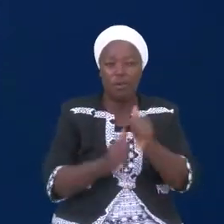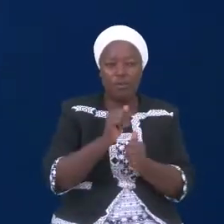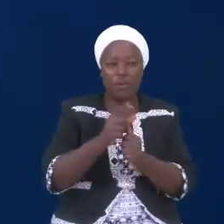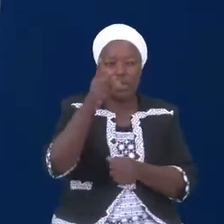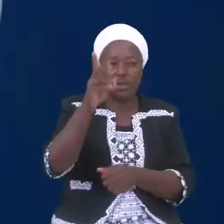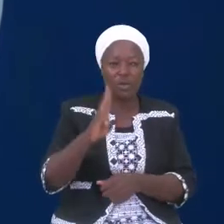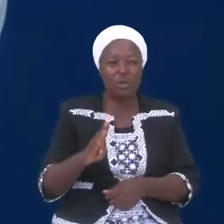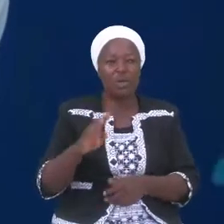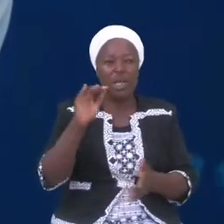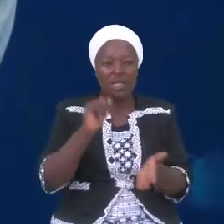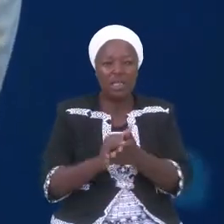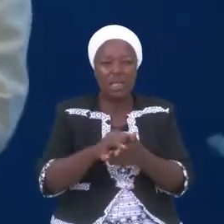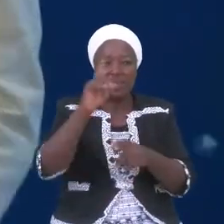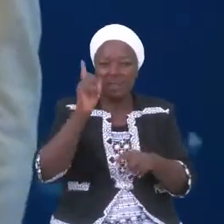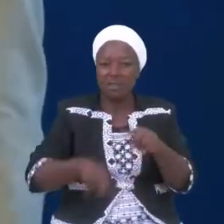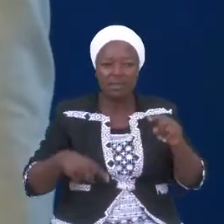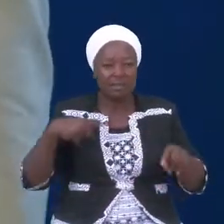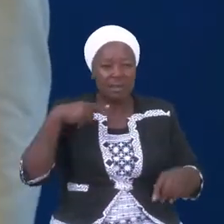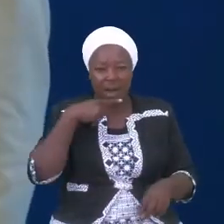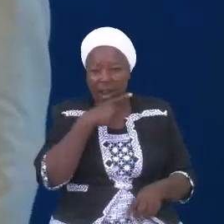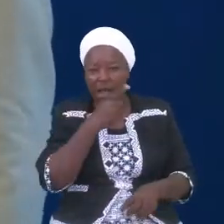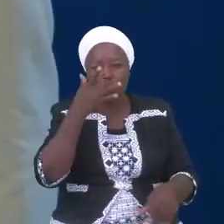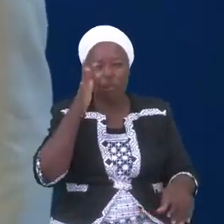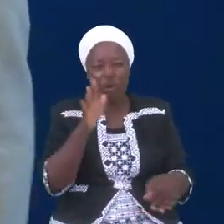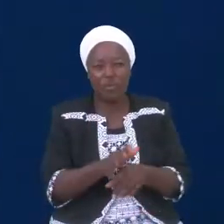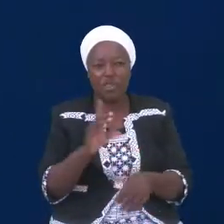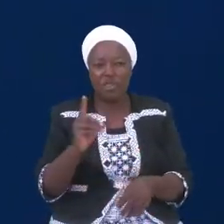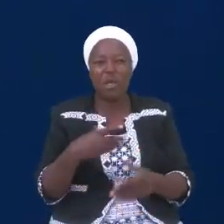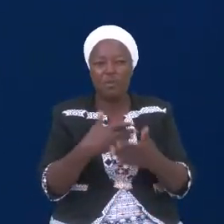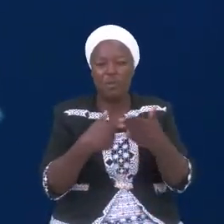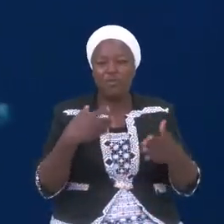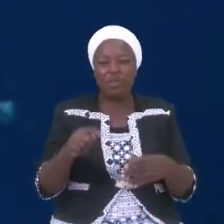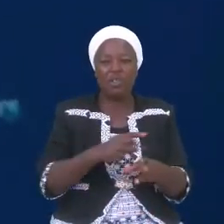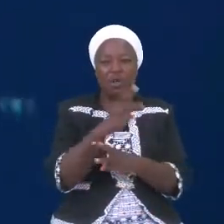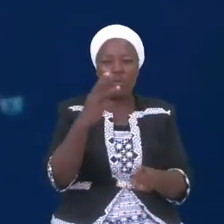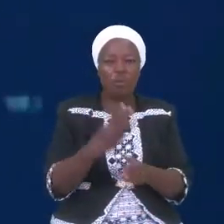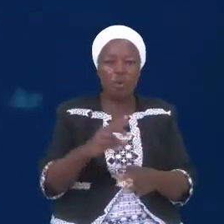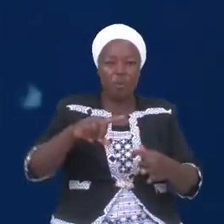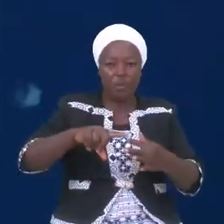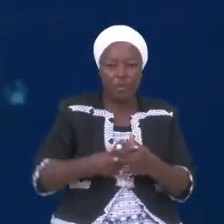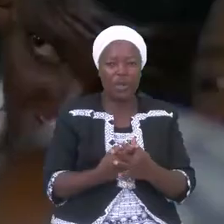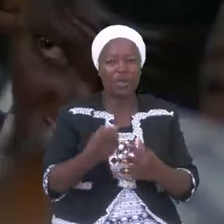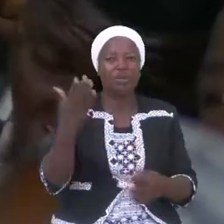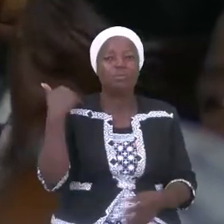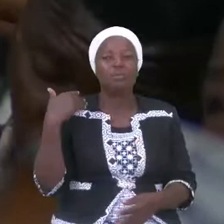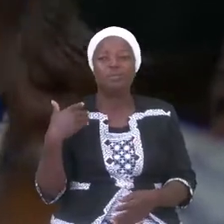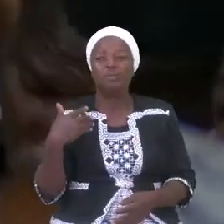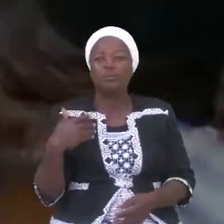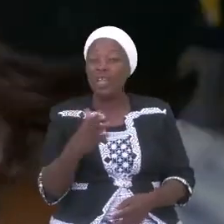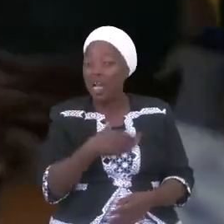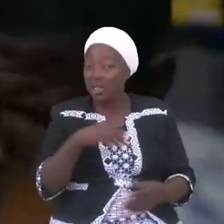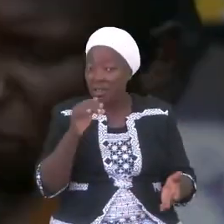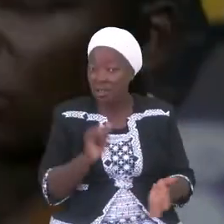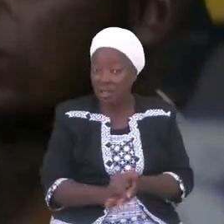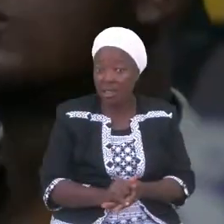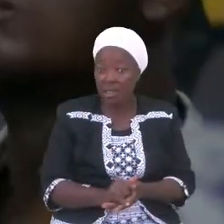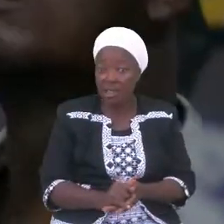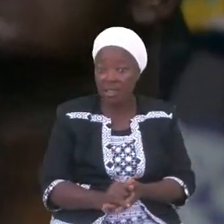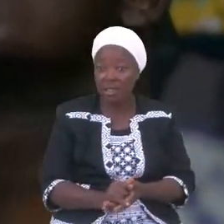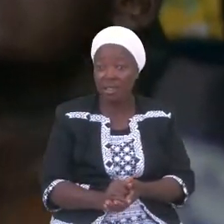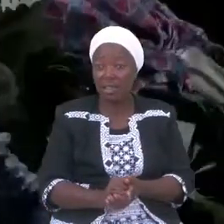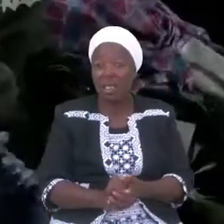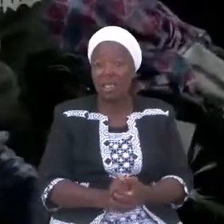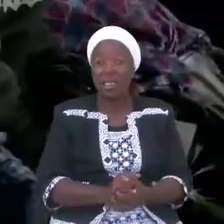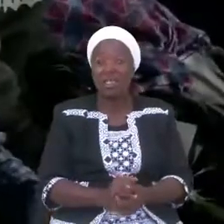God that cannot lie promised before the world began. And that which the